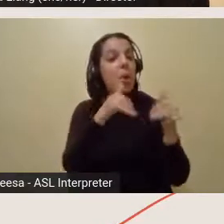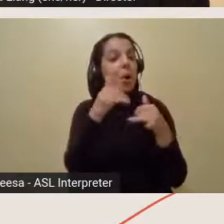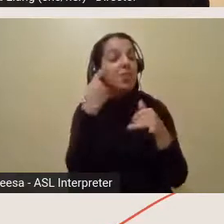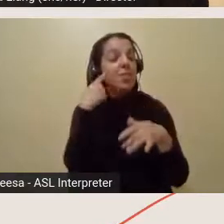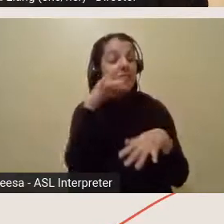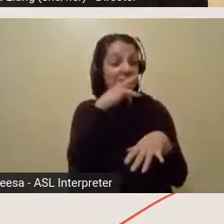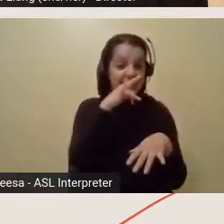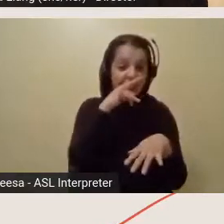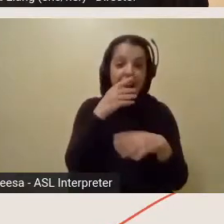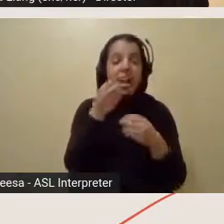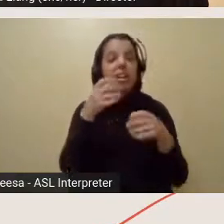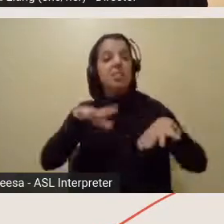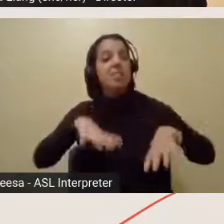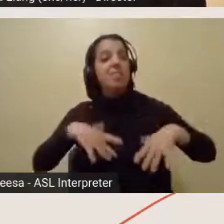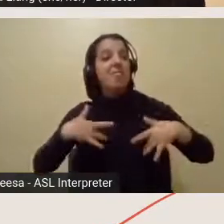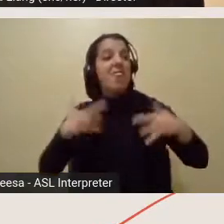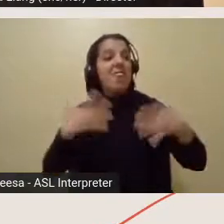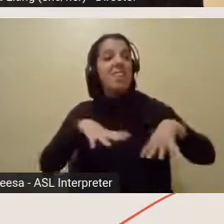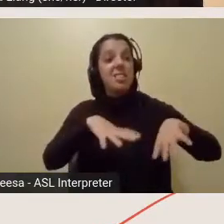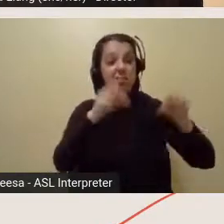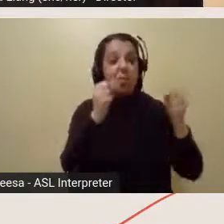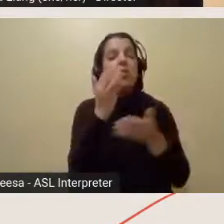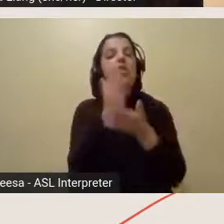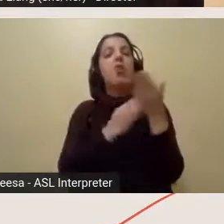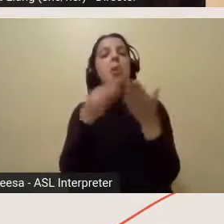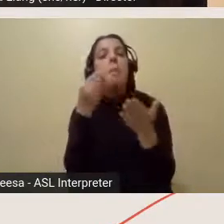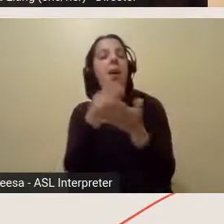in reality, there were some financial resources going towards the family.